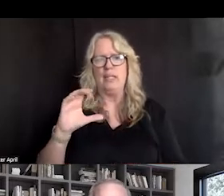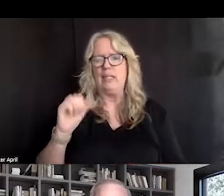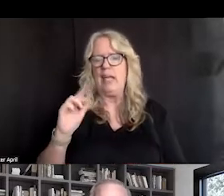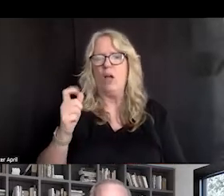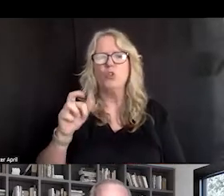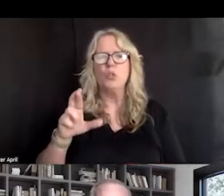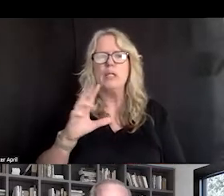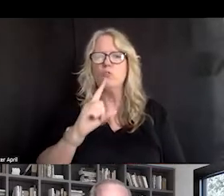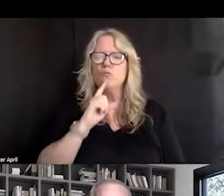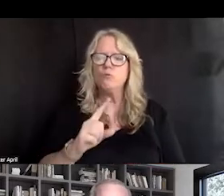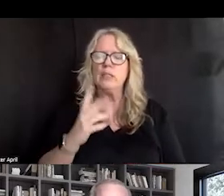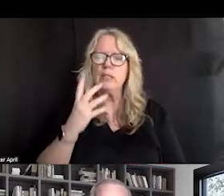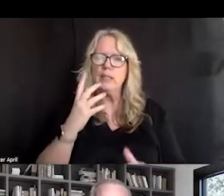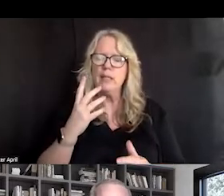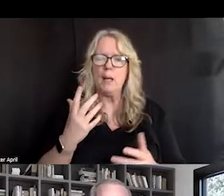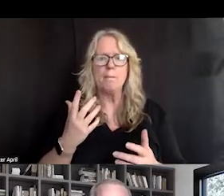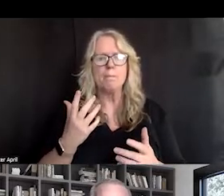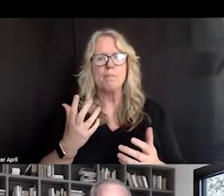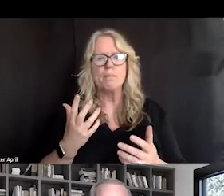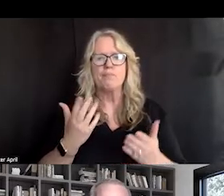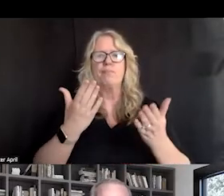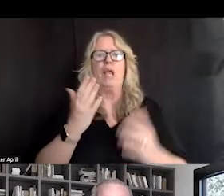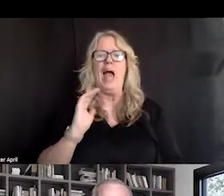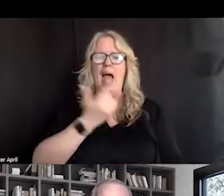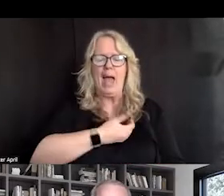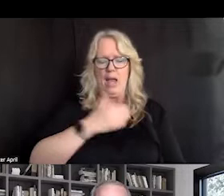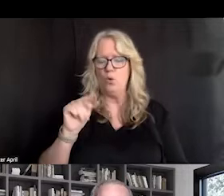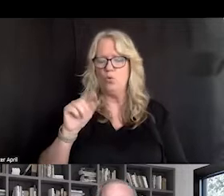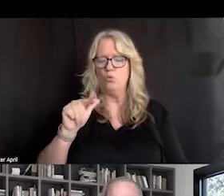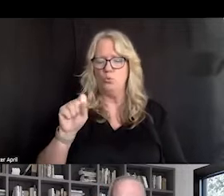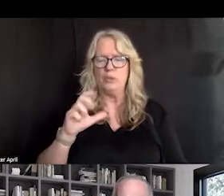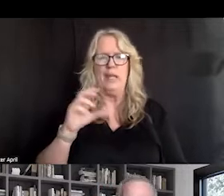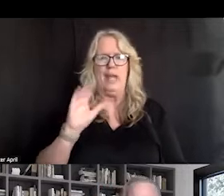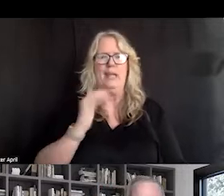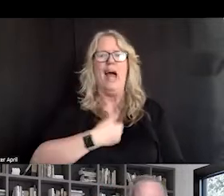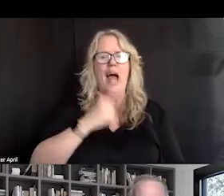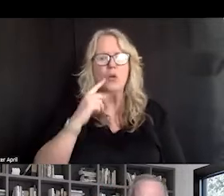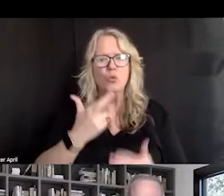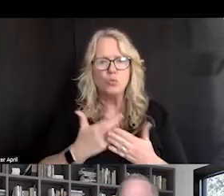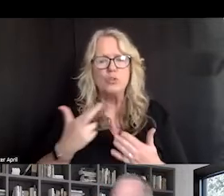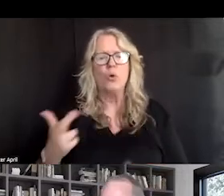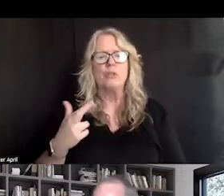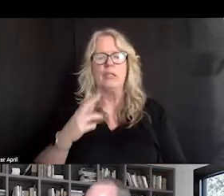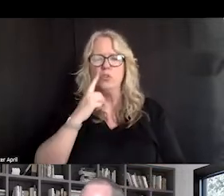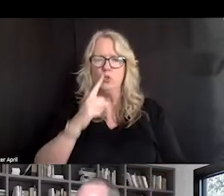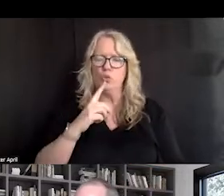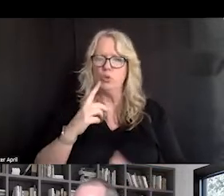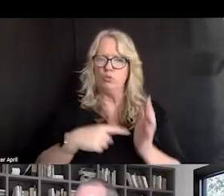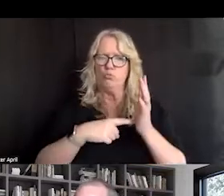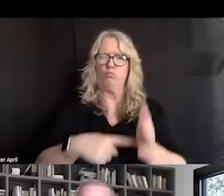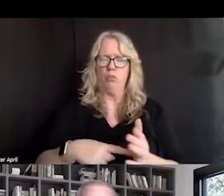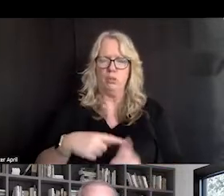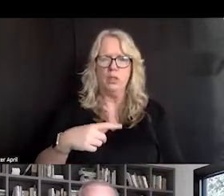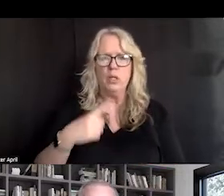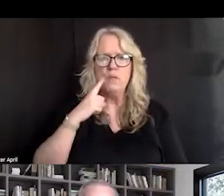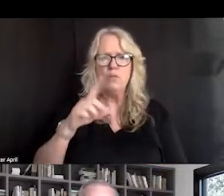opportunity to really bring our tools and our resources as McKinsey to bear for